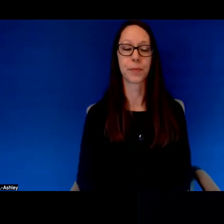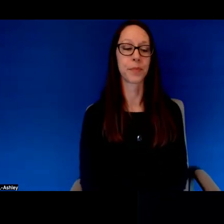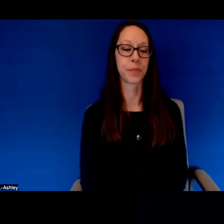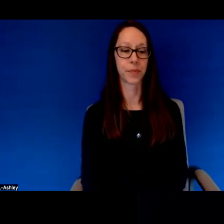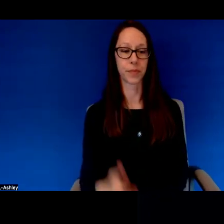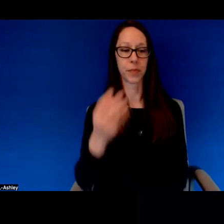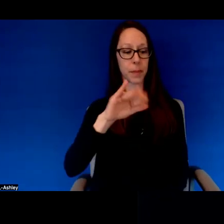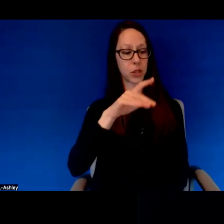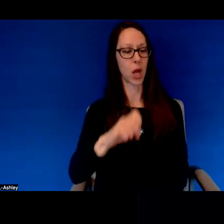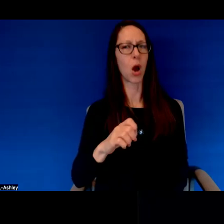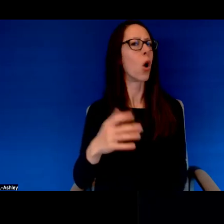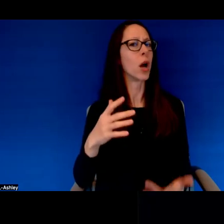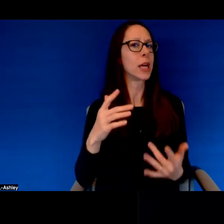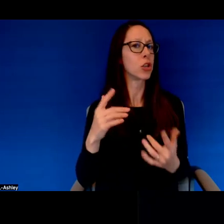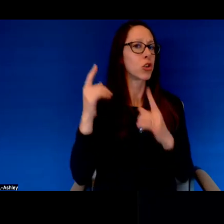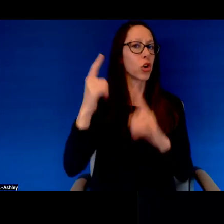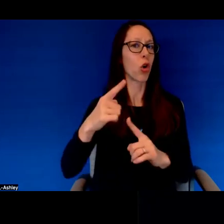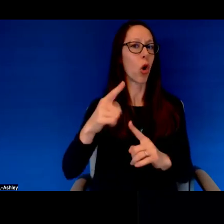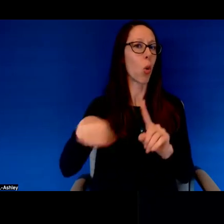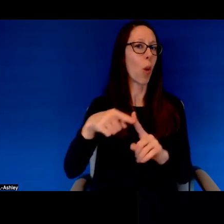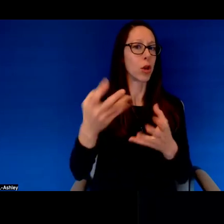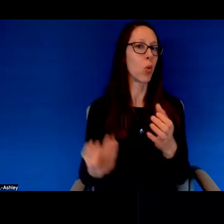a target year for planting plants on the moon?